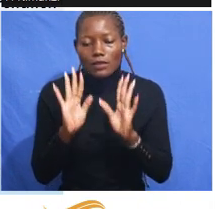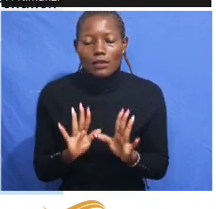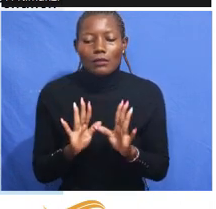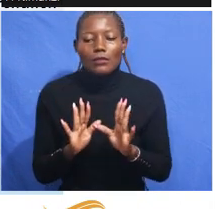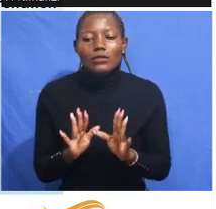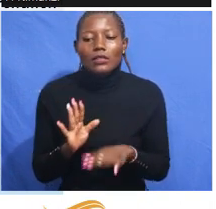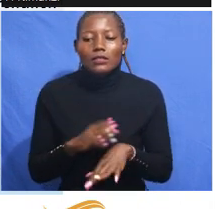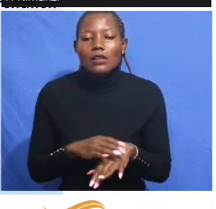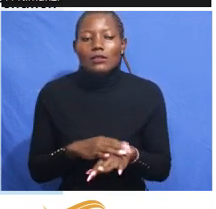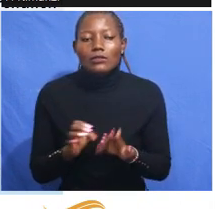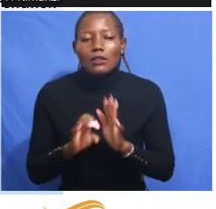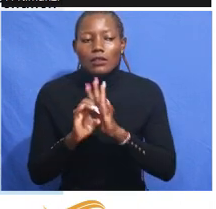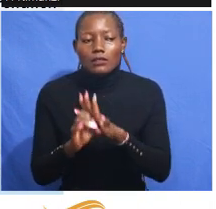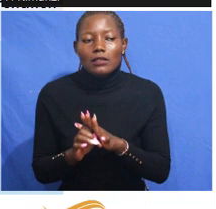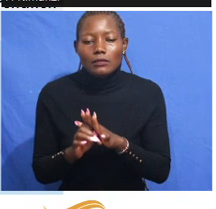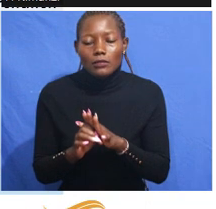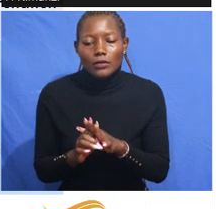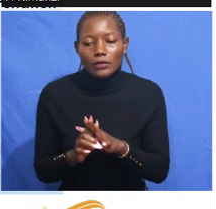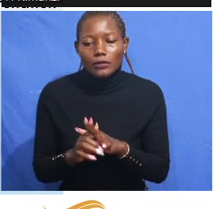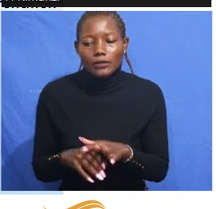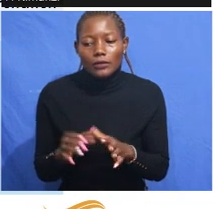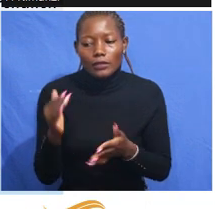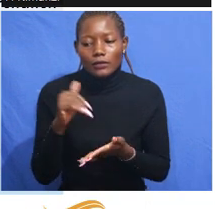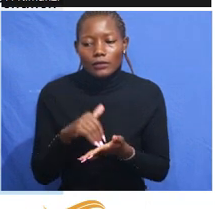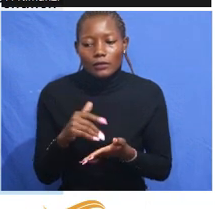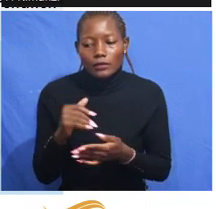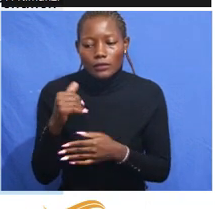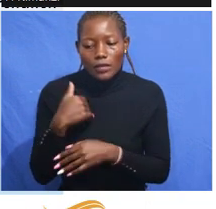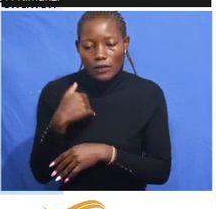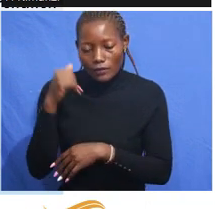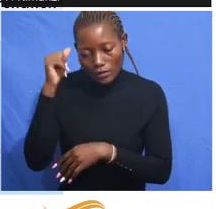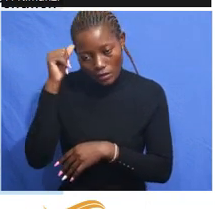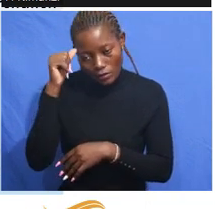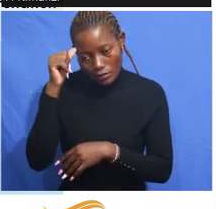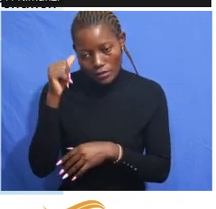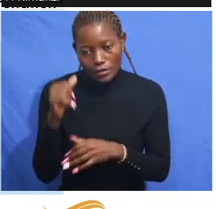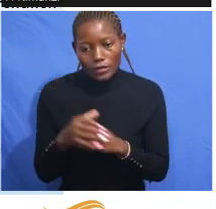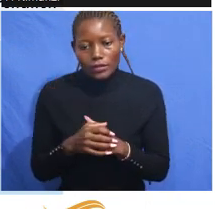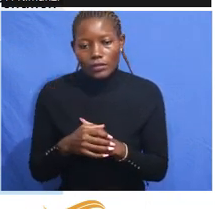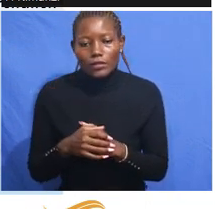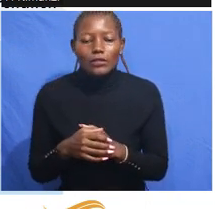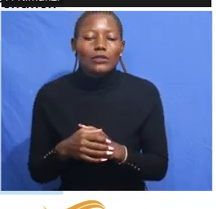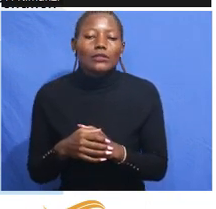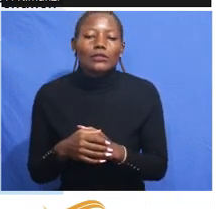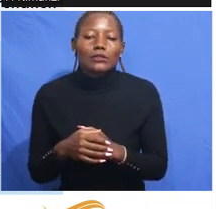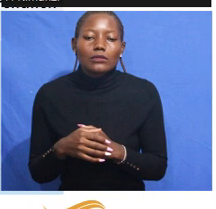very good example of a saddle joint, and again, the ability to hold and to grasp and to write.